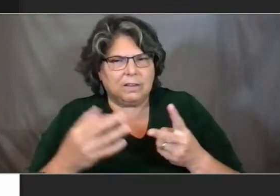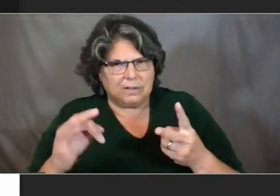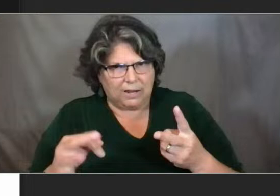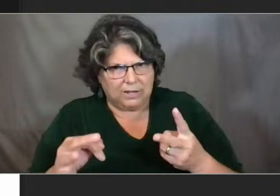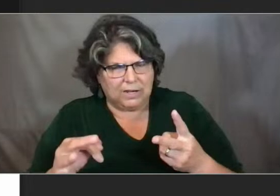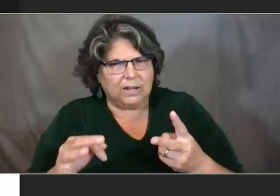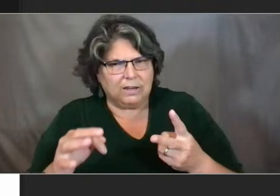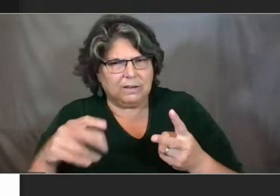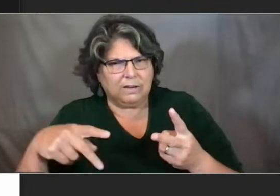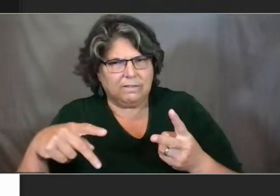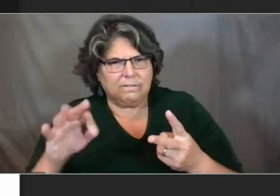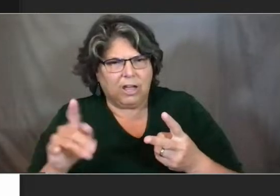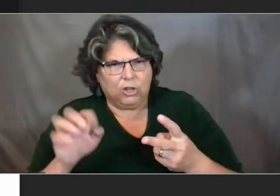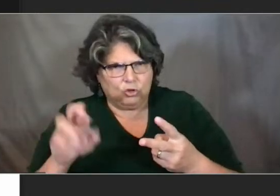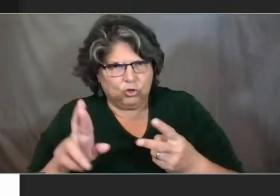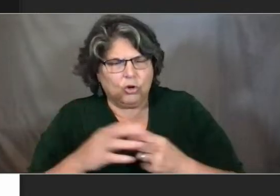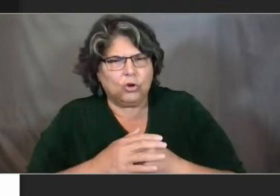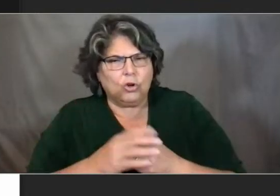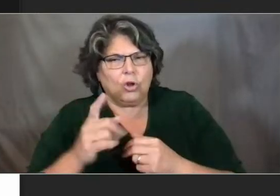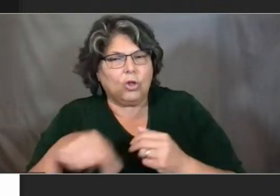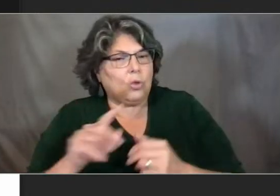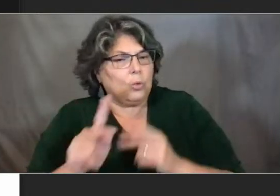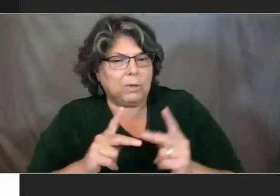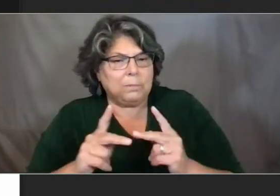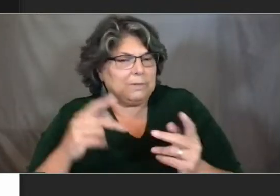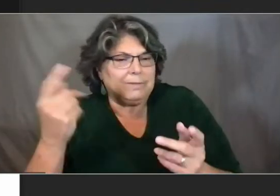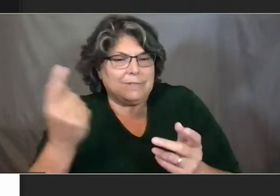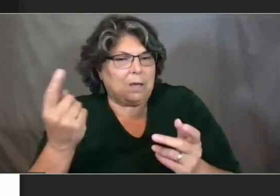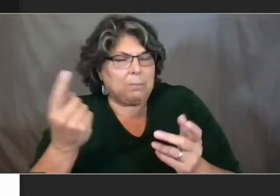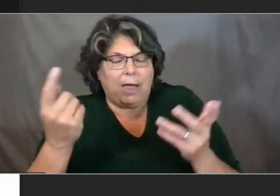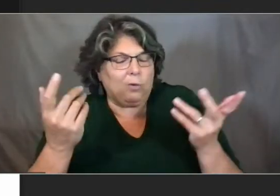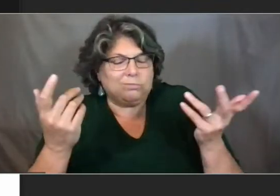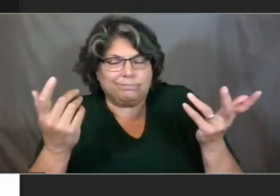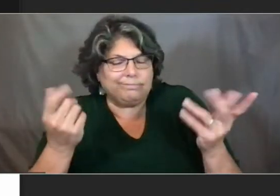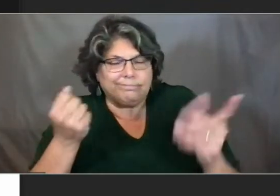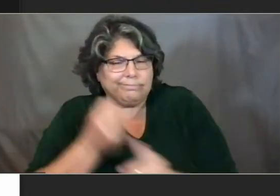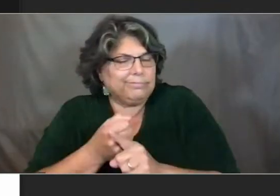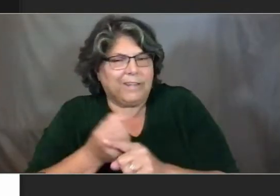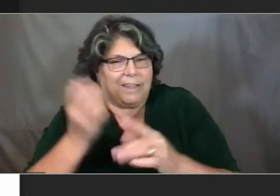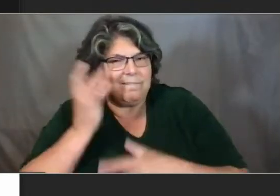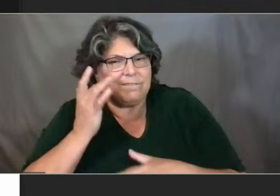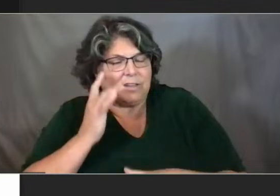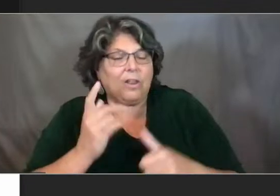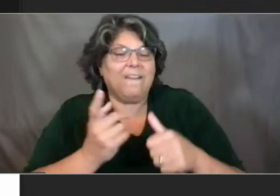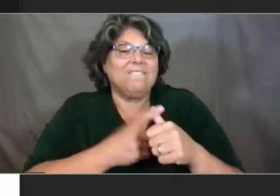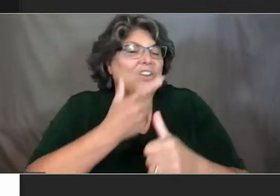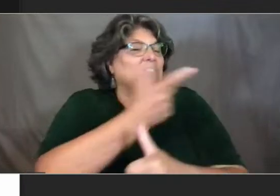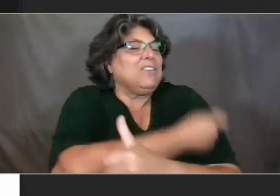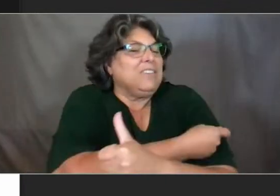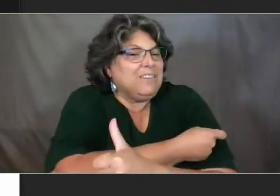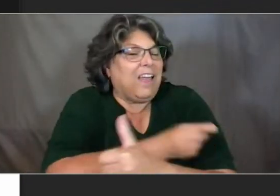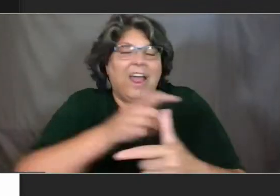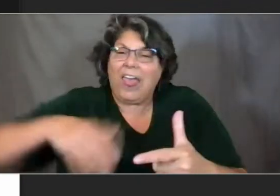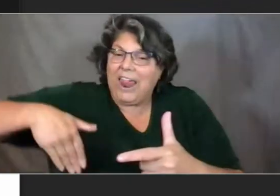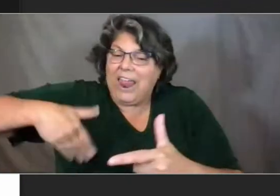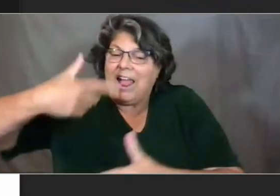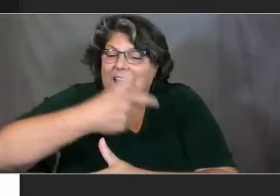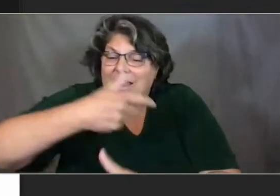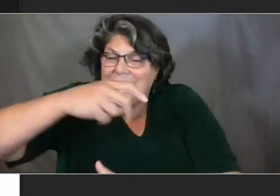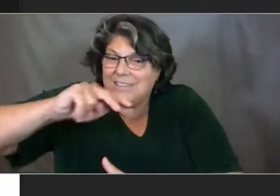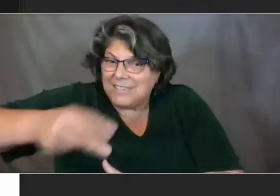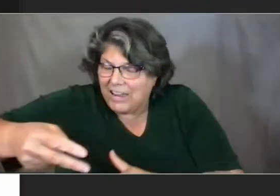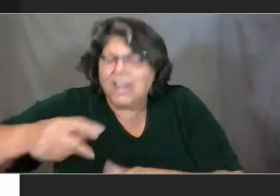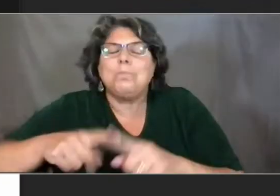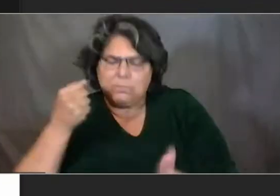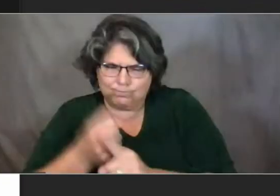that somehow got infected between their first and second dose of the vaccine. So using these numbers